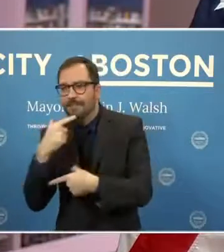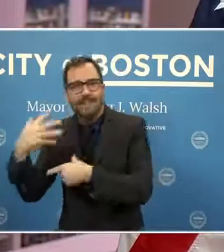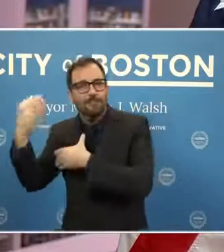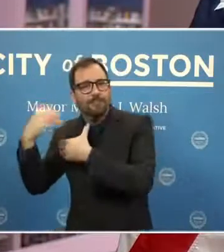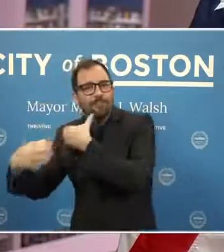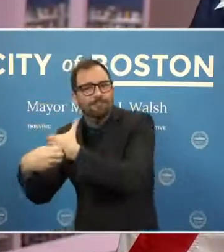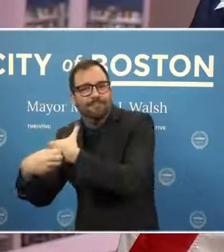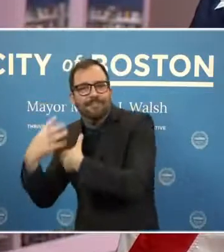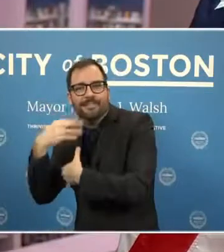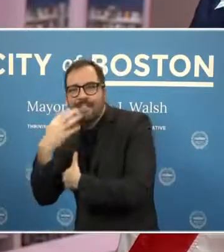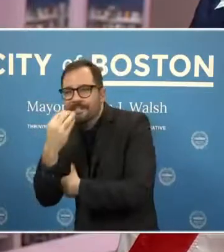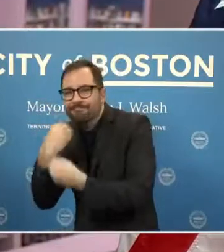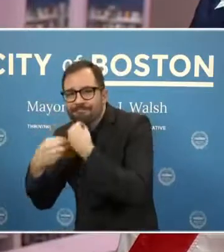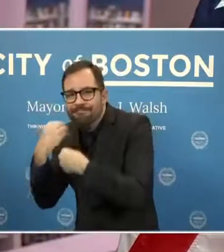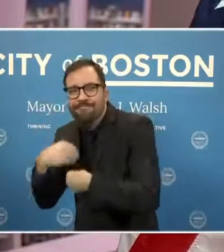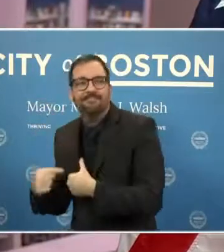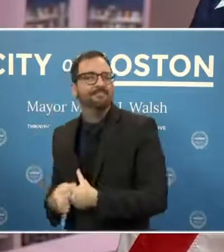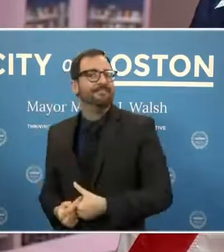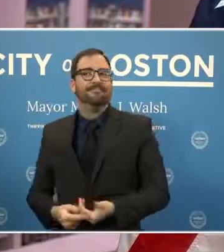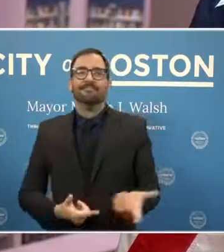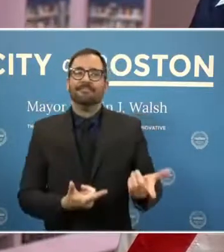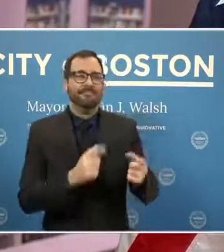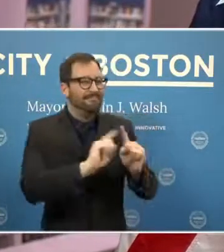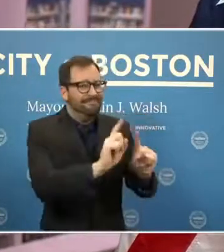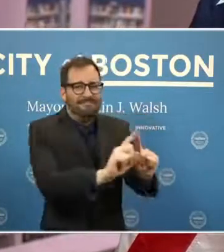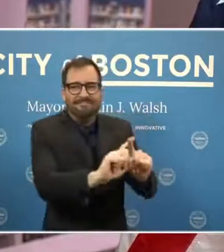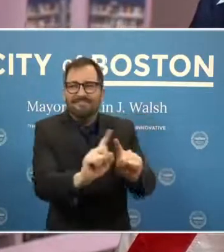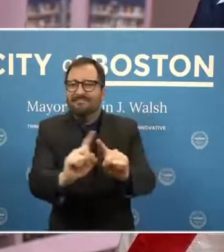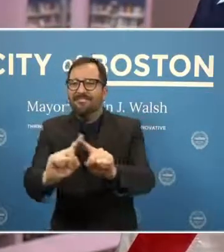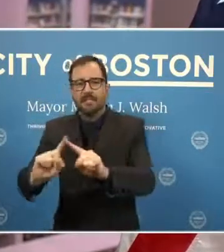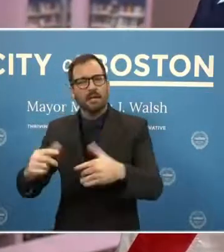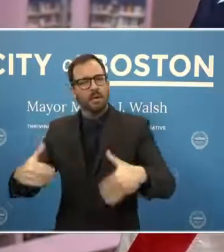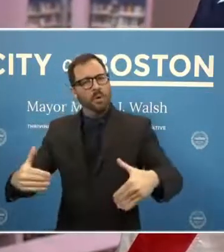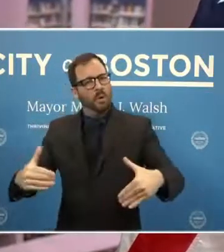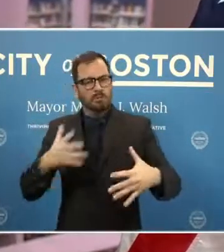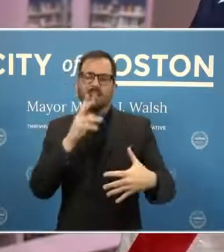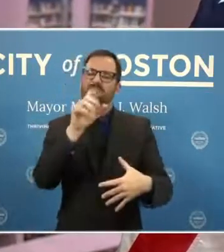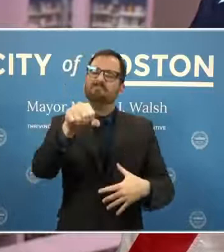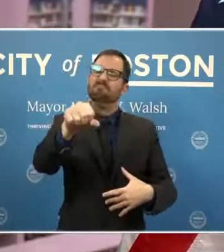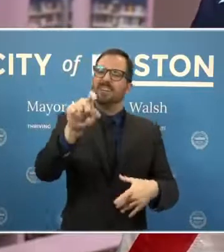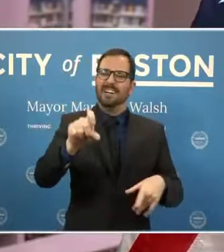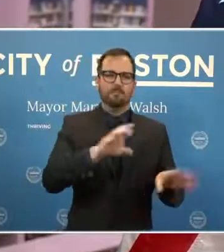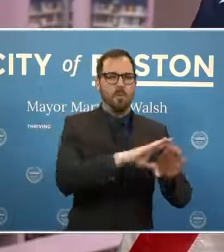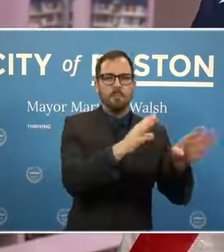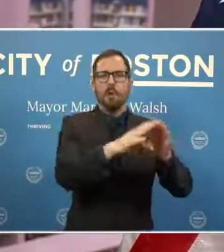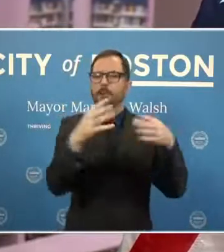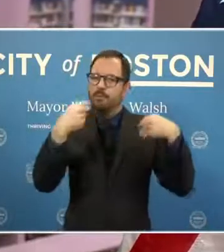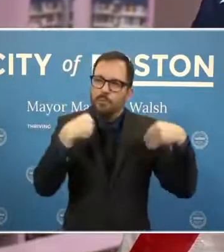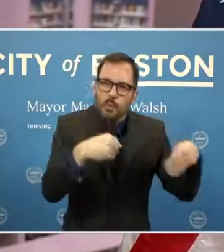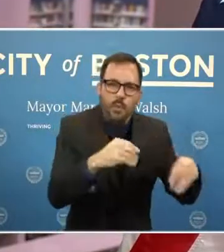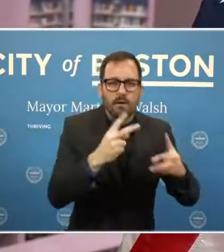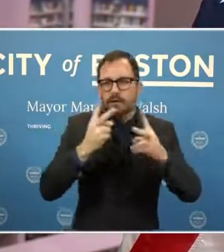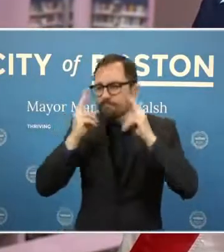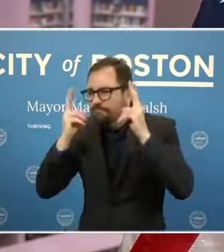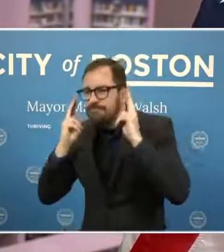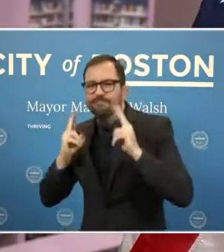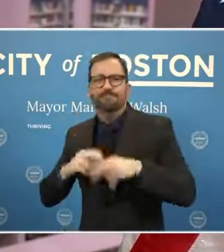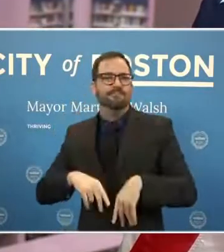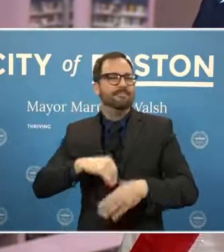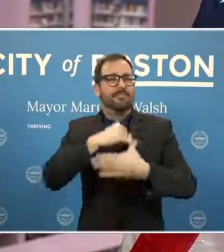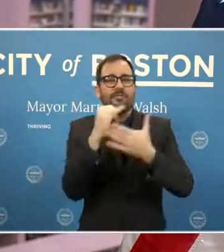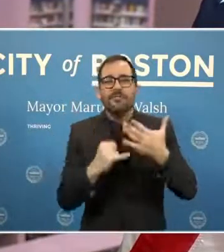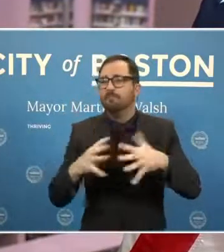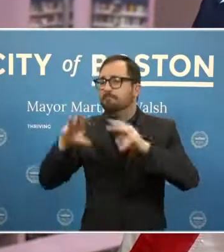the restaurants and bars, the stores and salons, the gyms and the art studios that make our neighborhood so